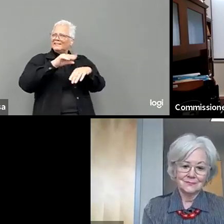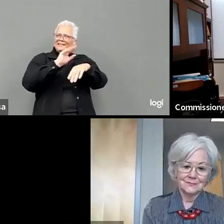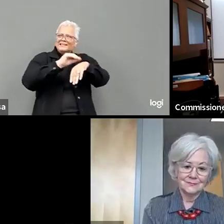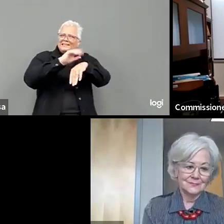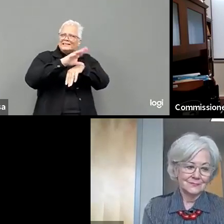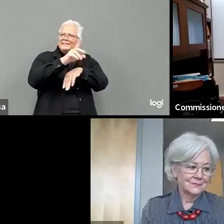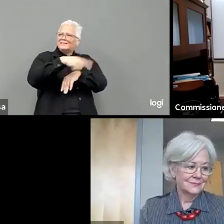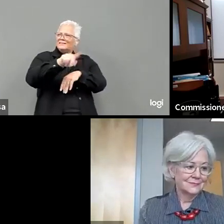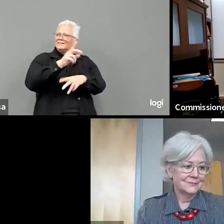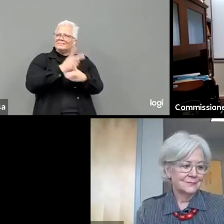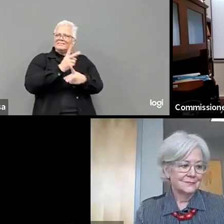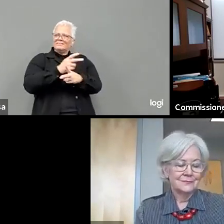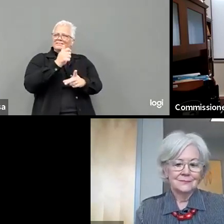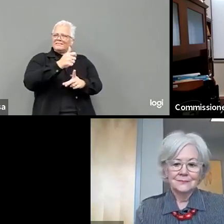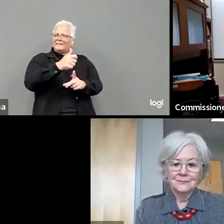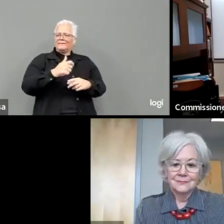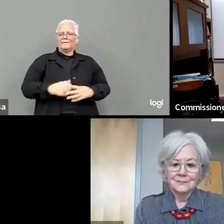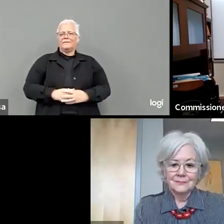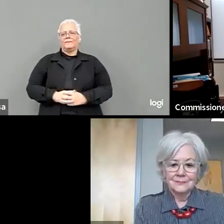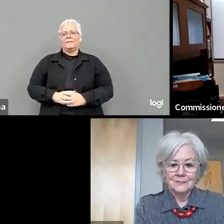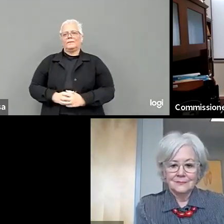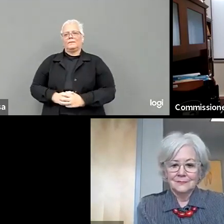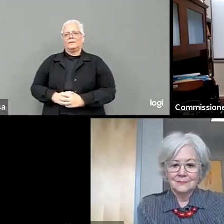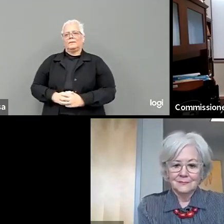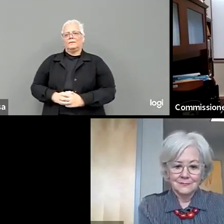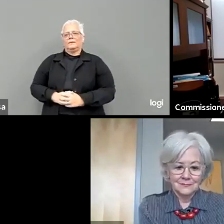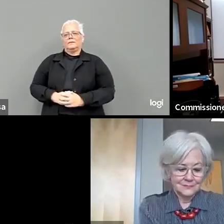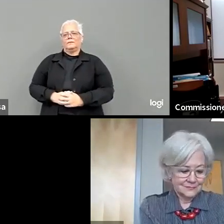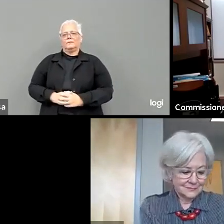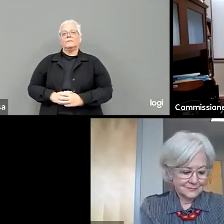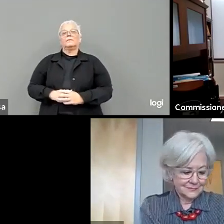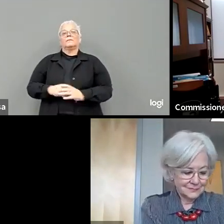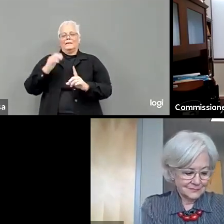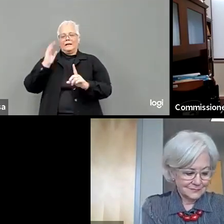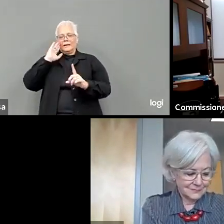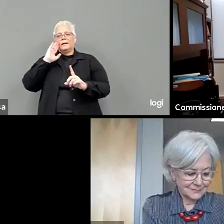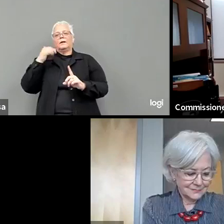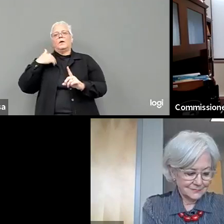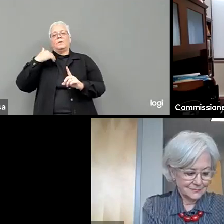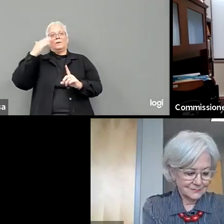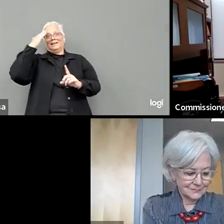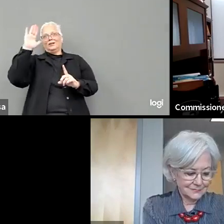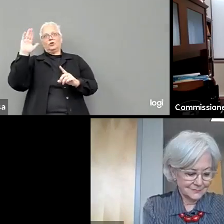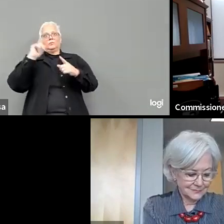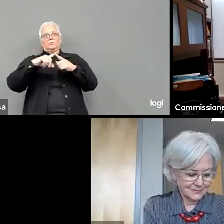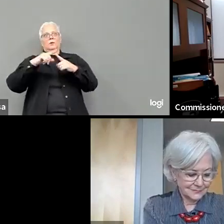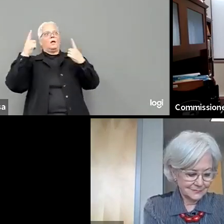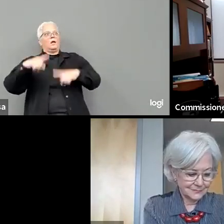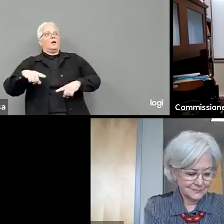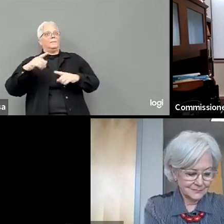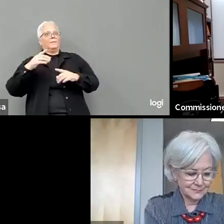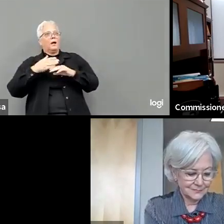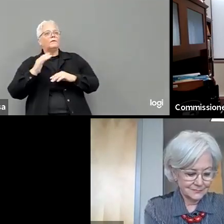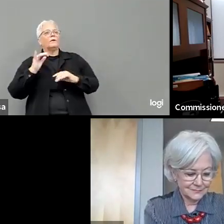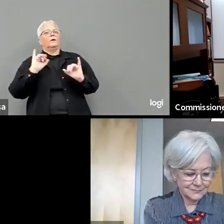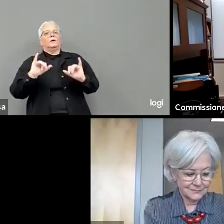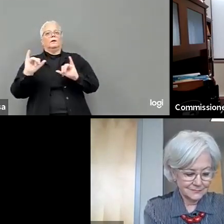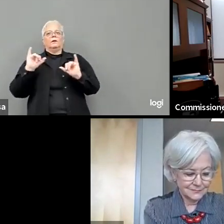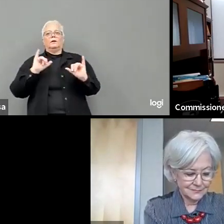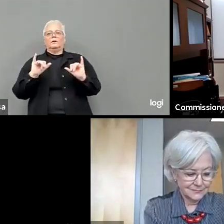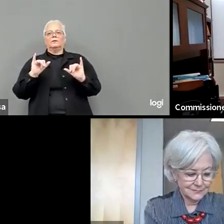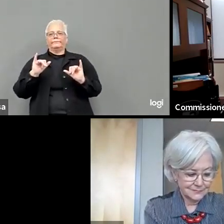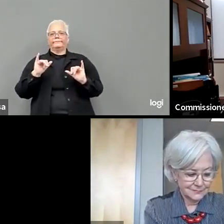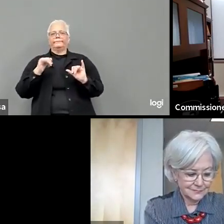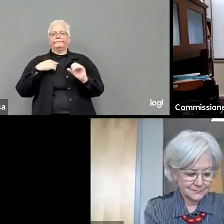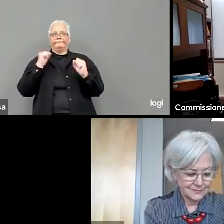aware of the event until after it took place. We were made aware of it after it